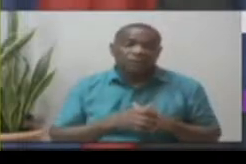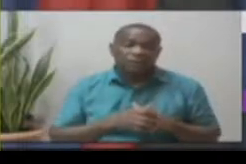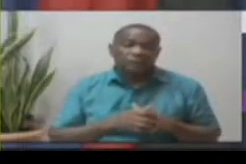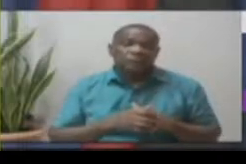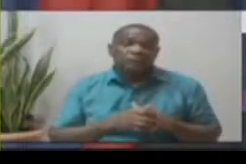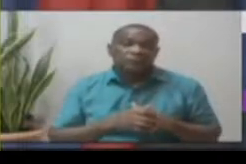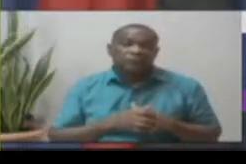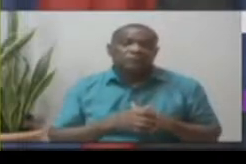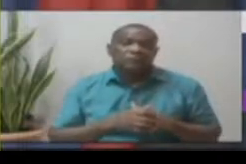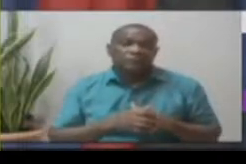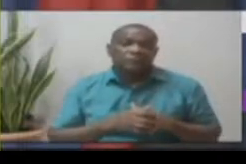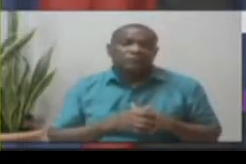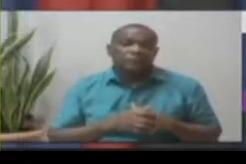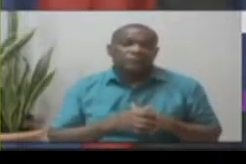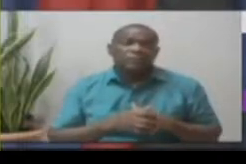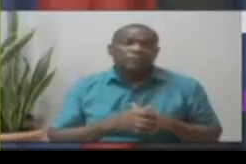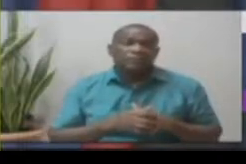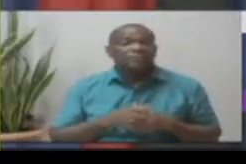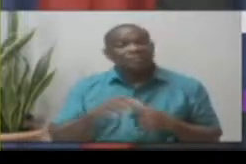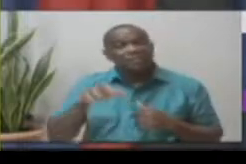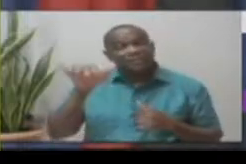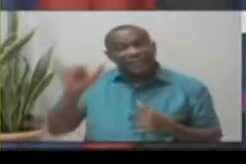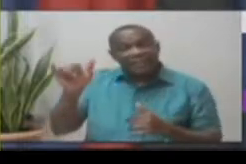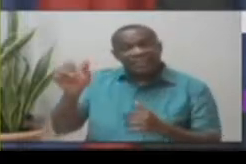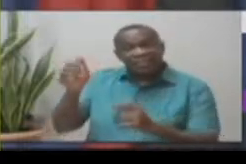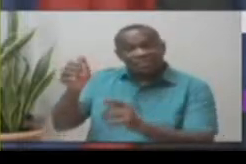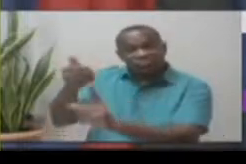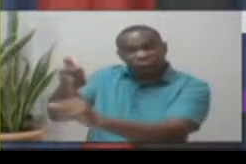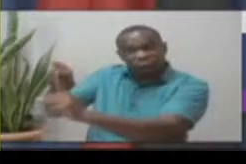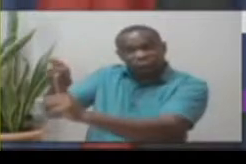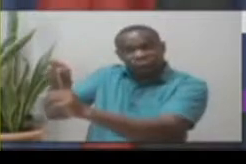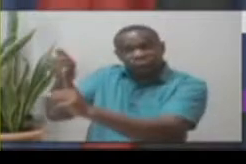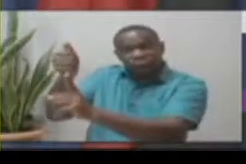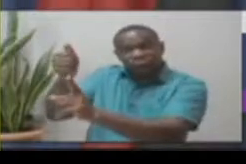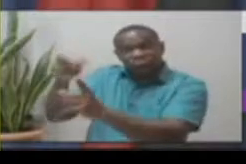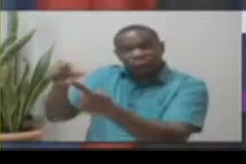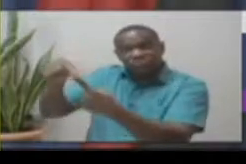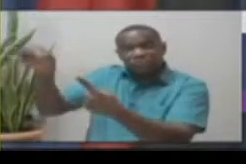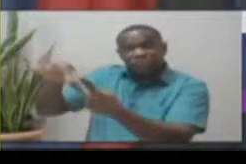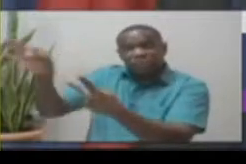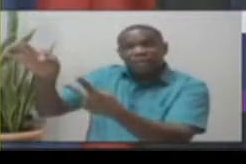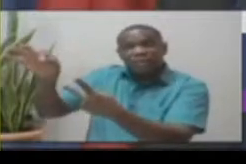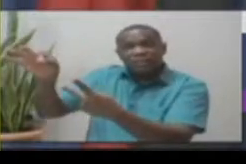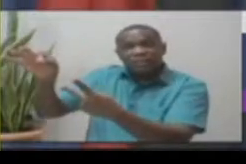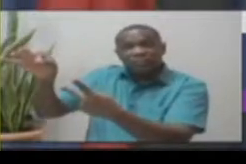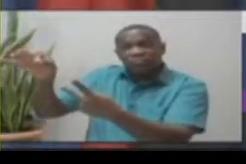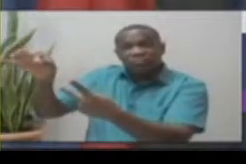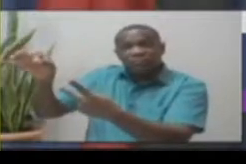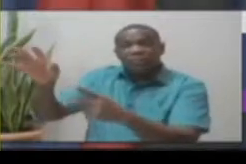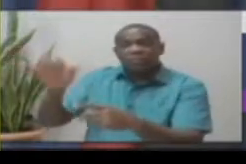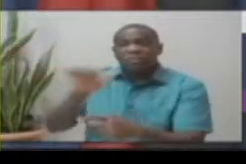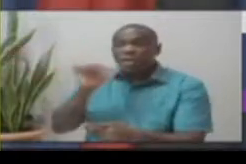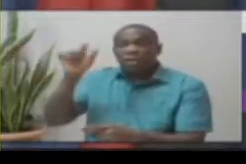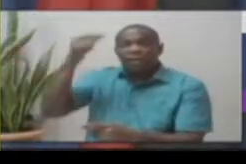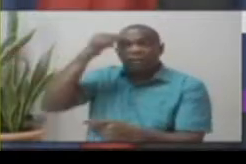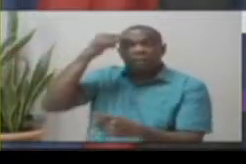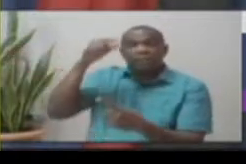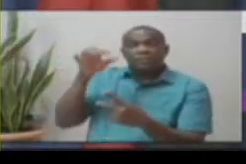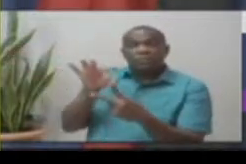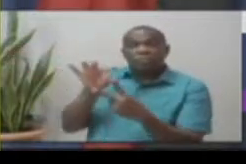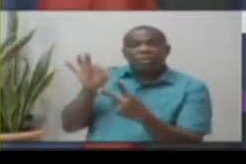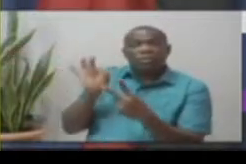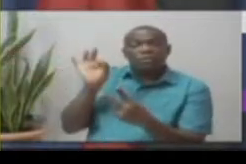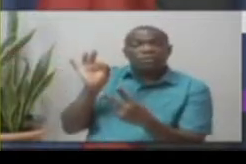that is the individual choice that you are making. That is not a government choice. Today I want to